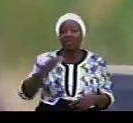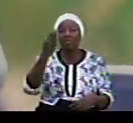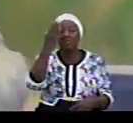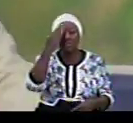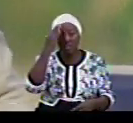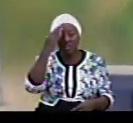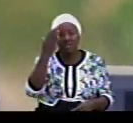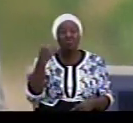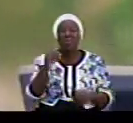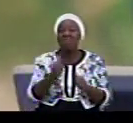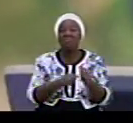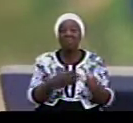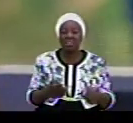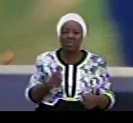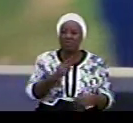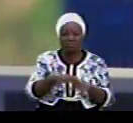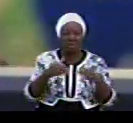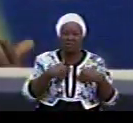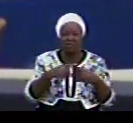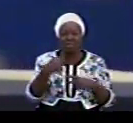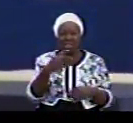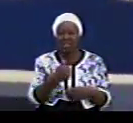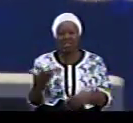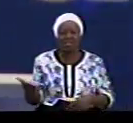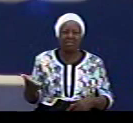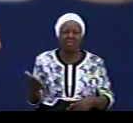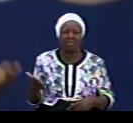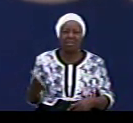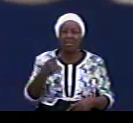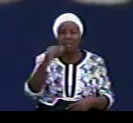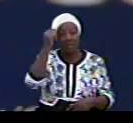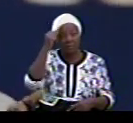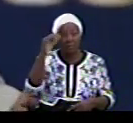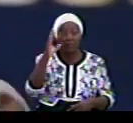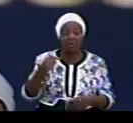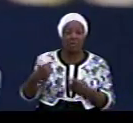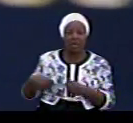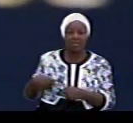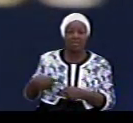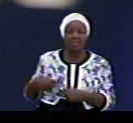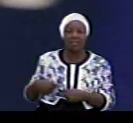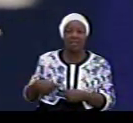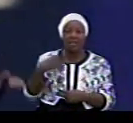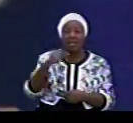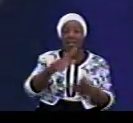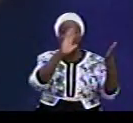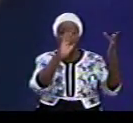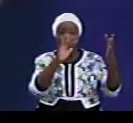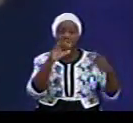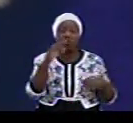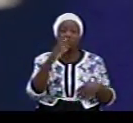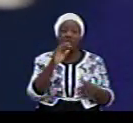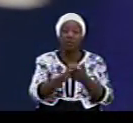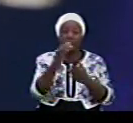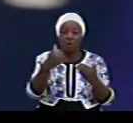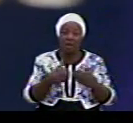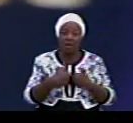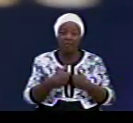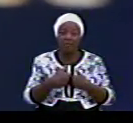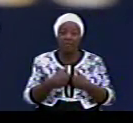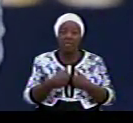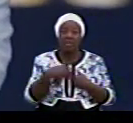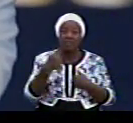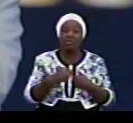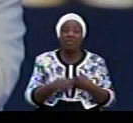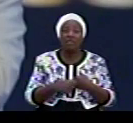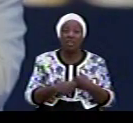You don't even have to say anything. The thought of your heart, the expectation you have, the request